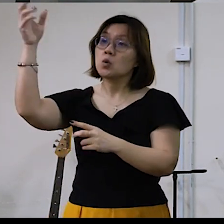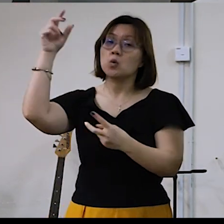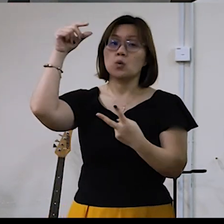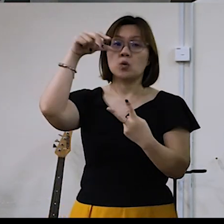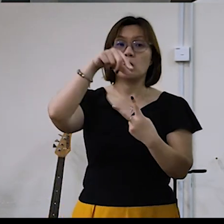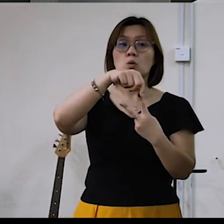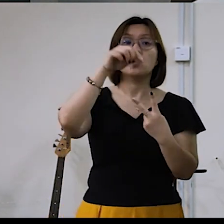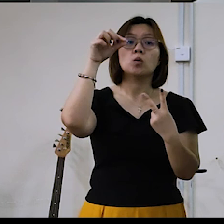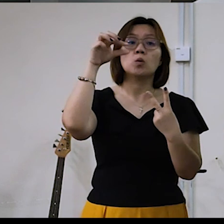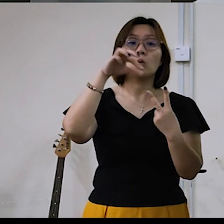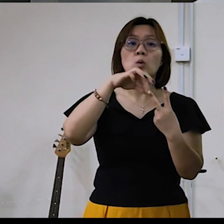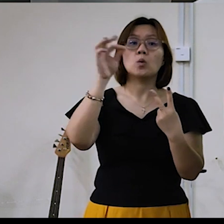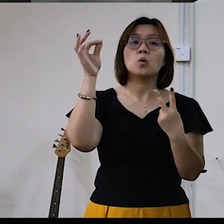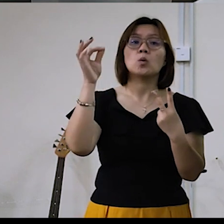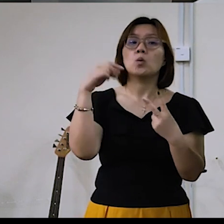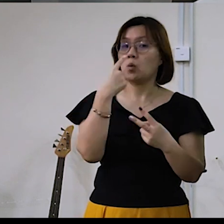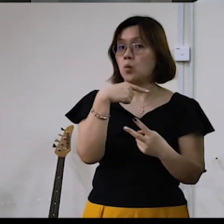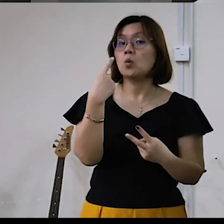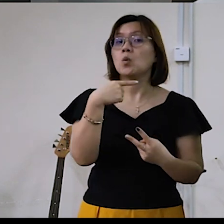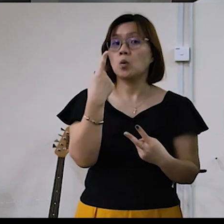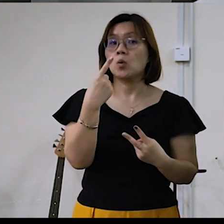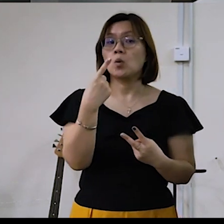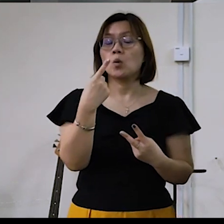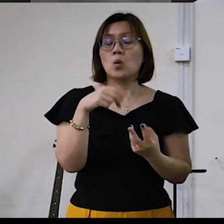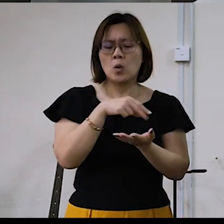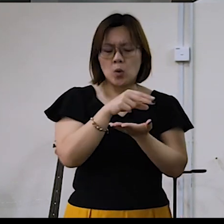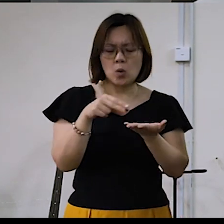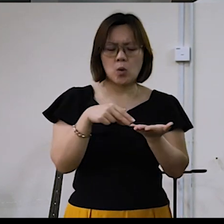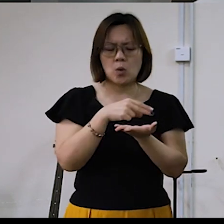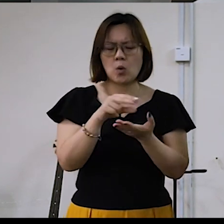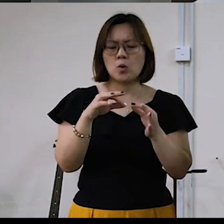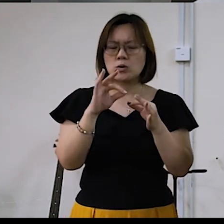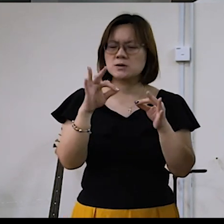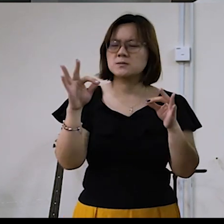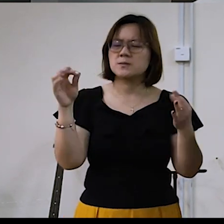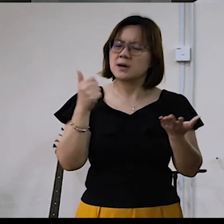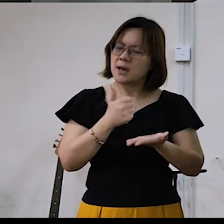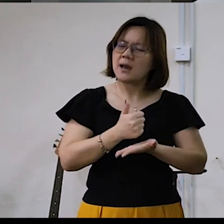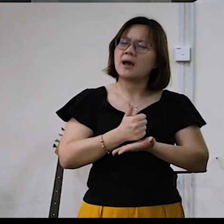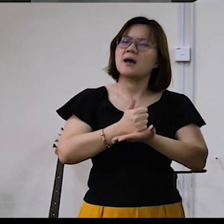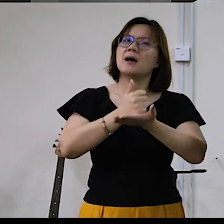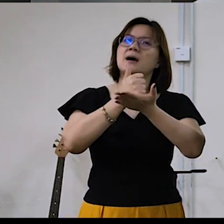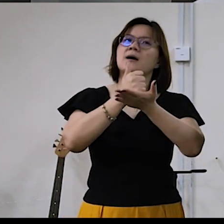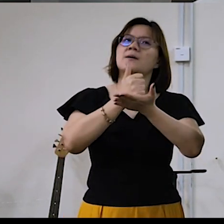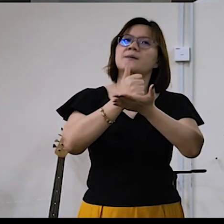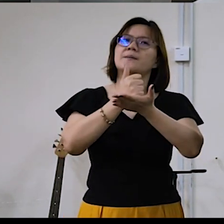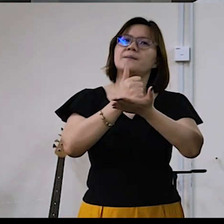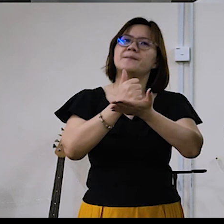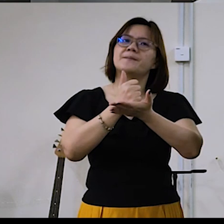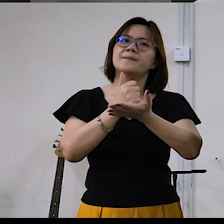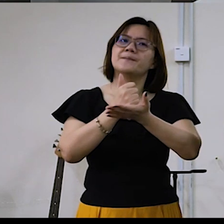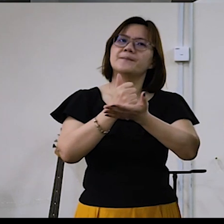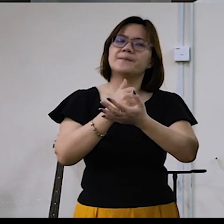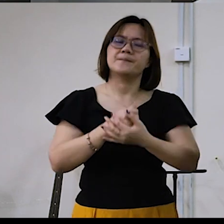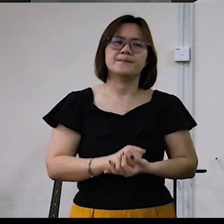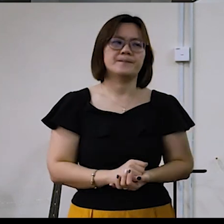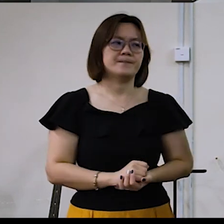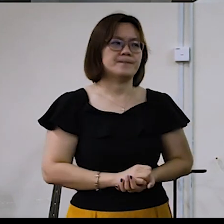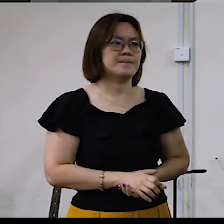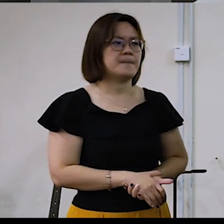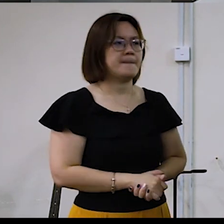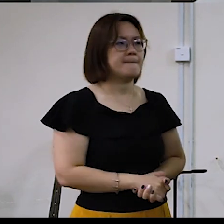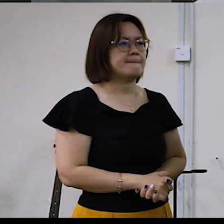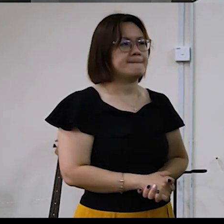sin, fell, that he might go to his own place. Verse 26, and they cast, after praying and trusting God,